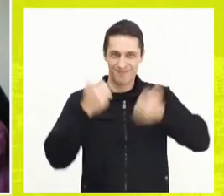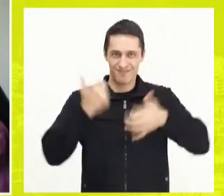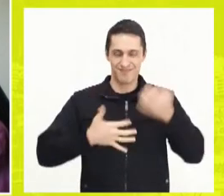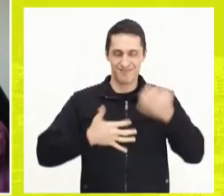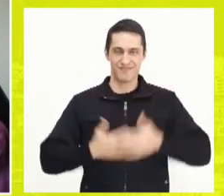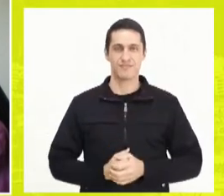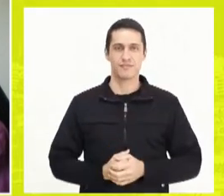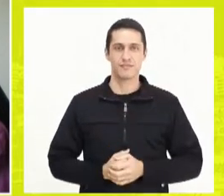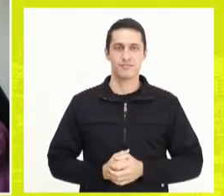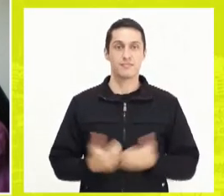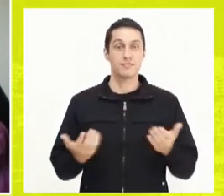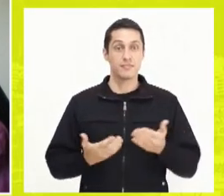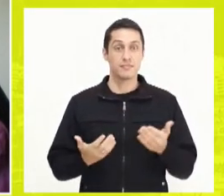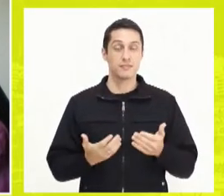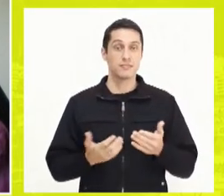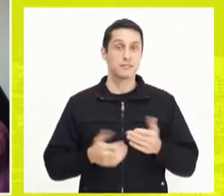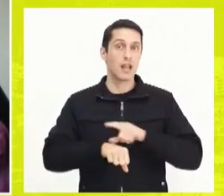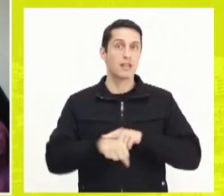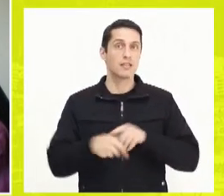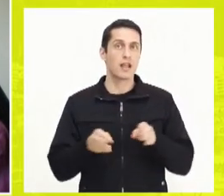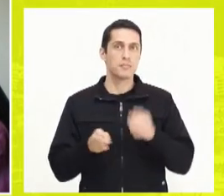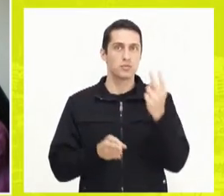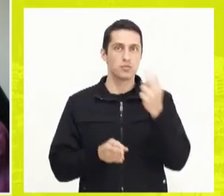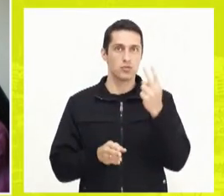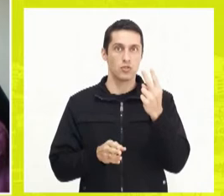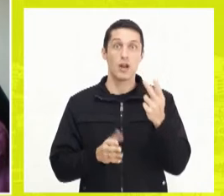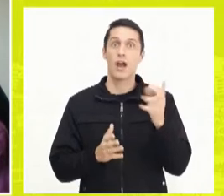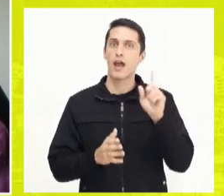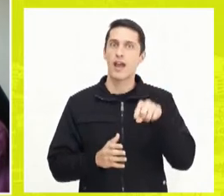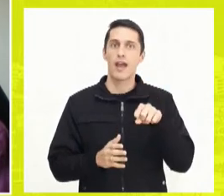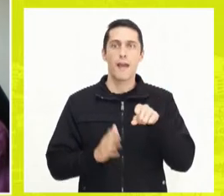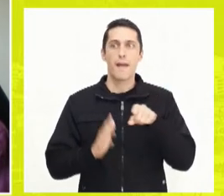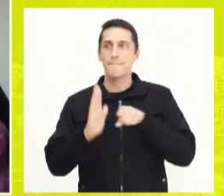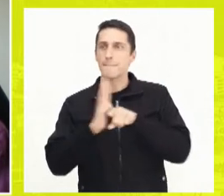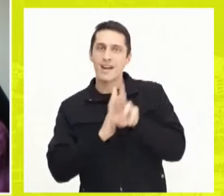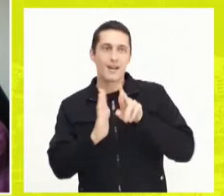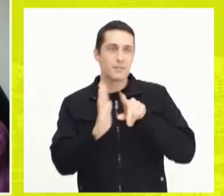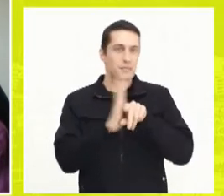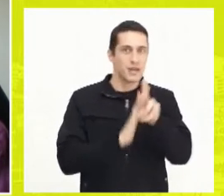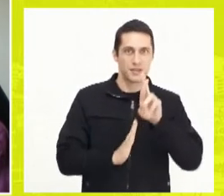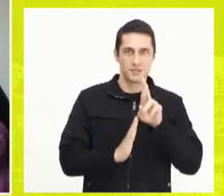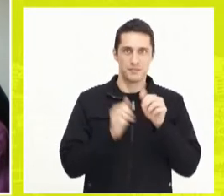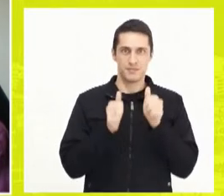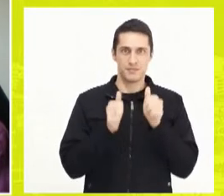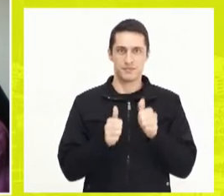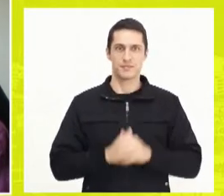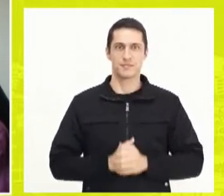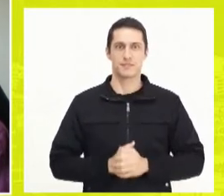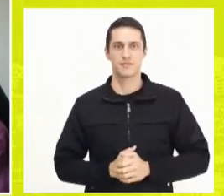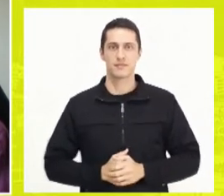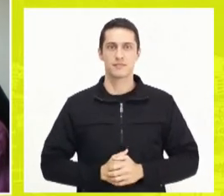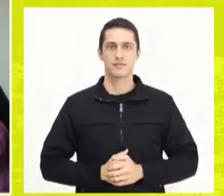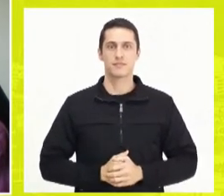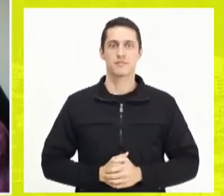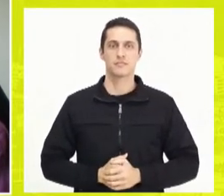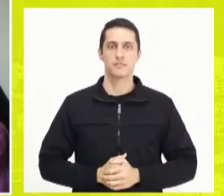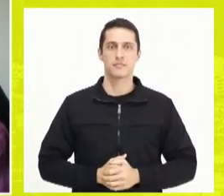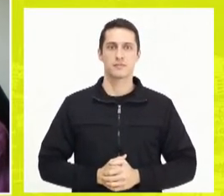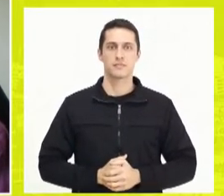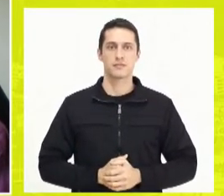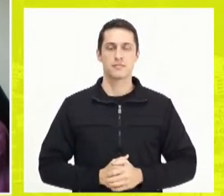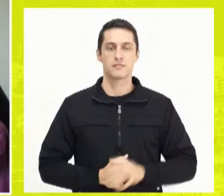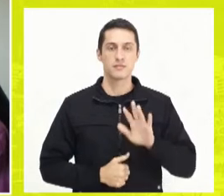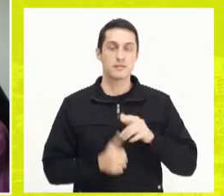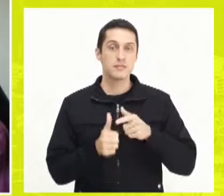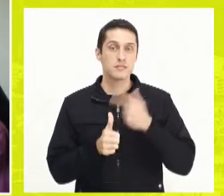to get into the second moment of our panel with the questions i learned today of before i'd like to make a comment something that caught my